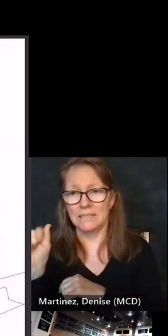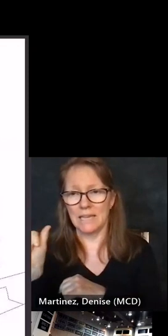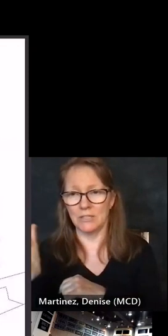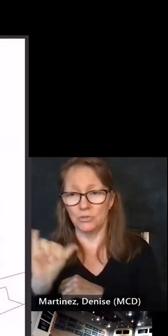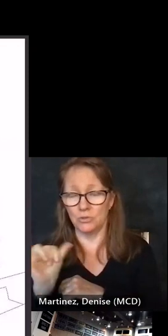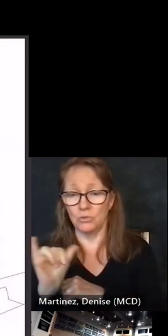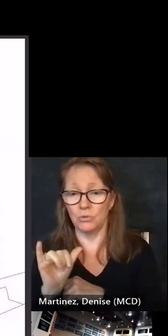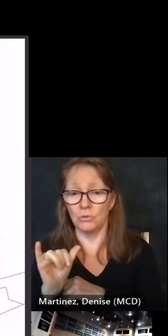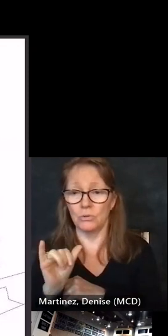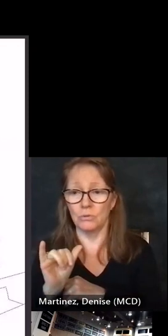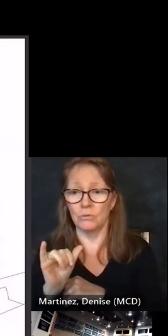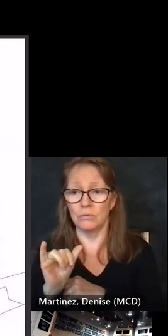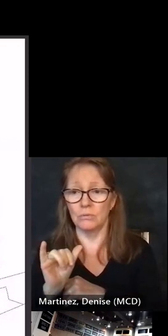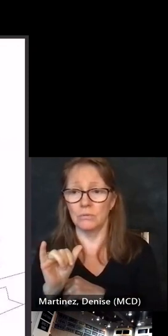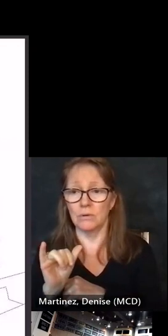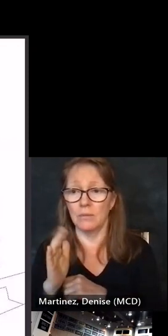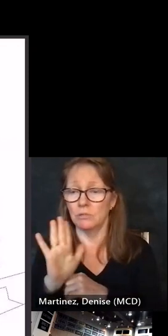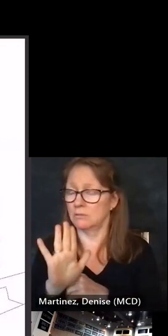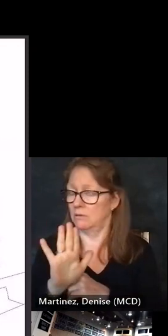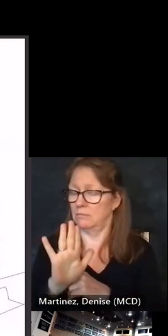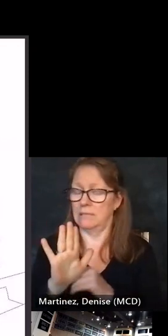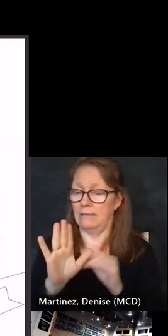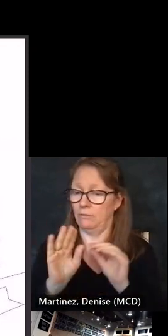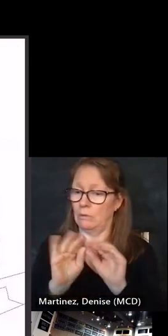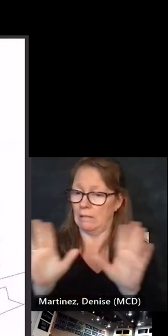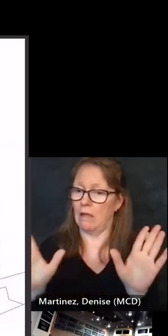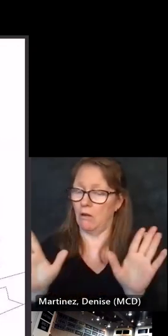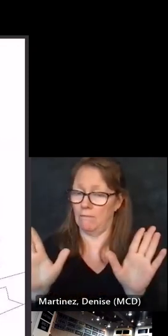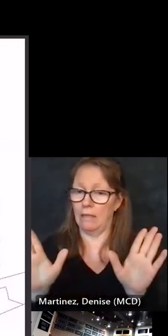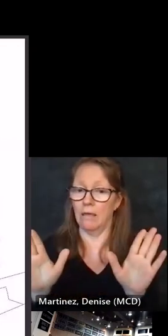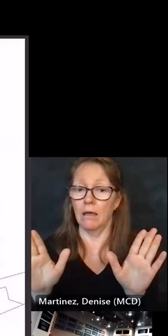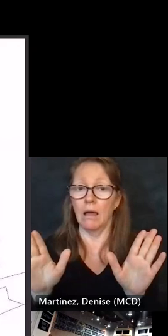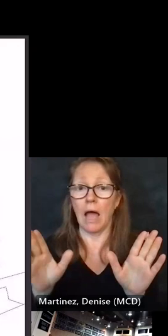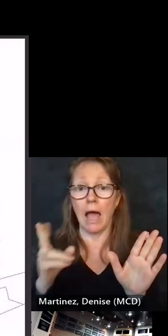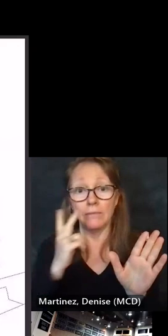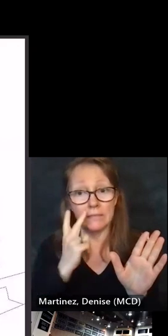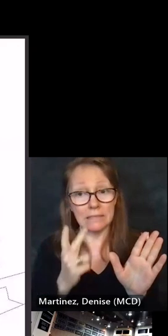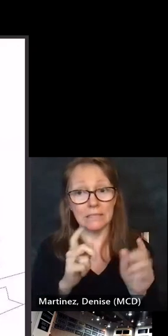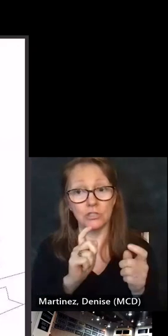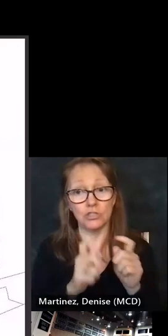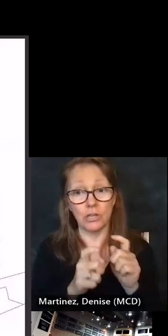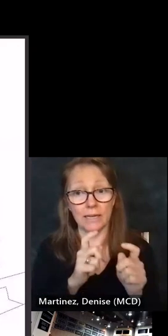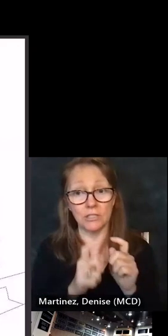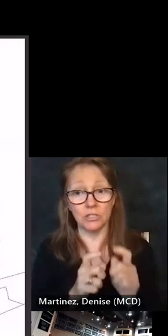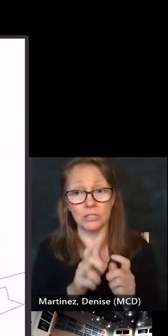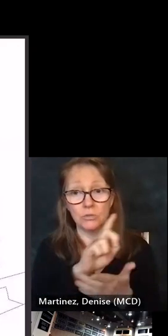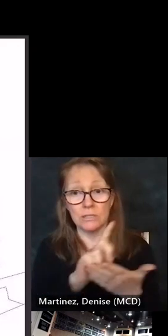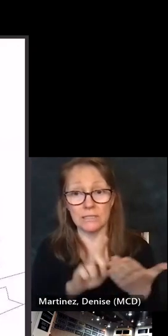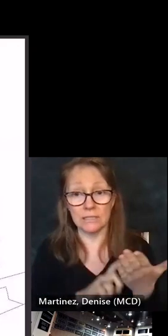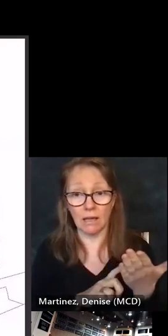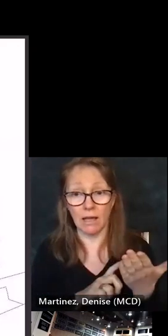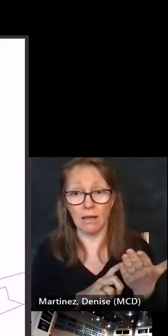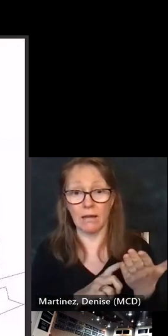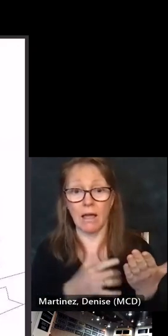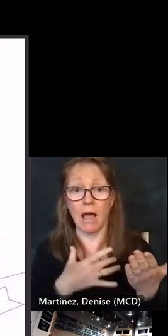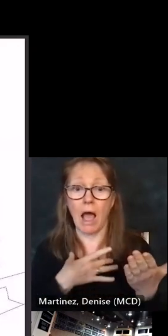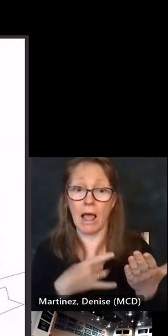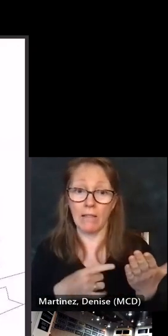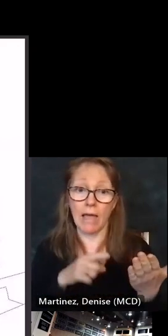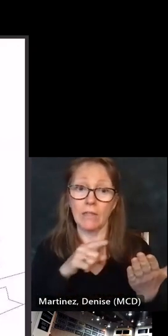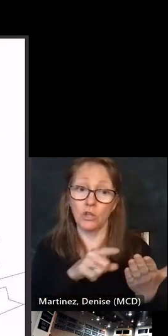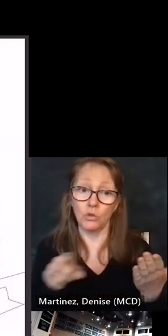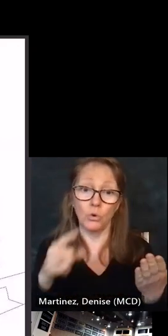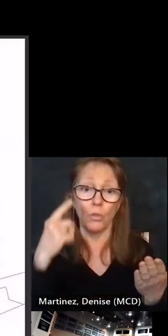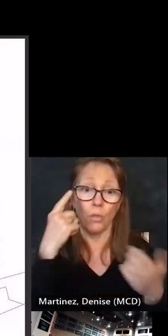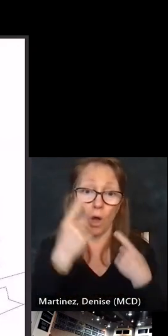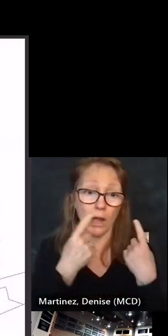you make, I'm just going to give you a little bit of credit. I've seen you make some changes to the design. I like that you thought about the